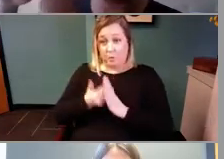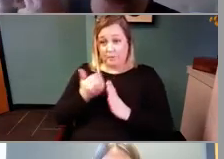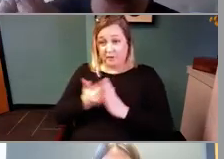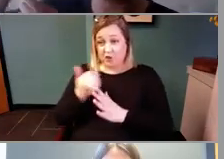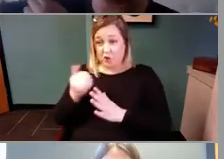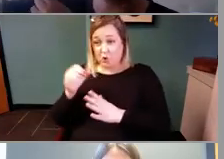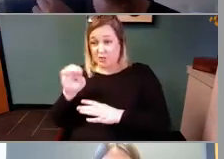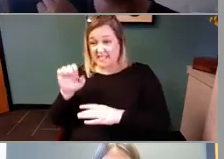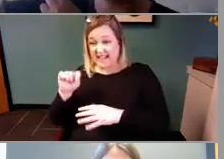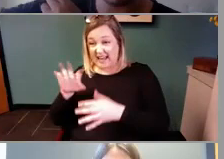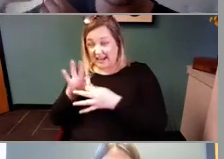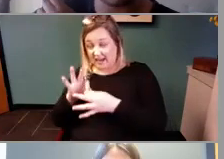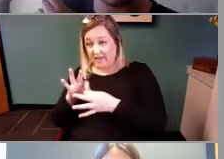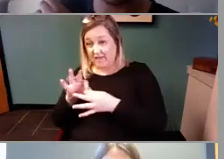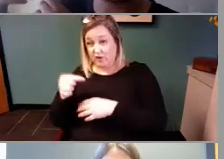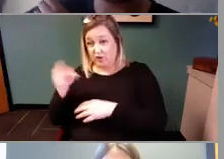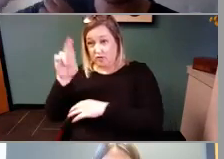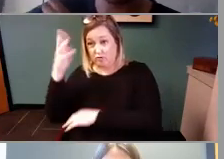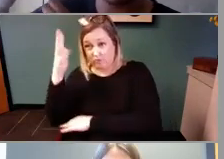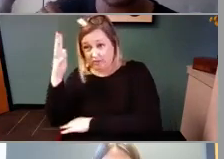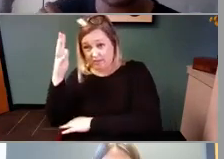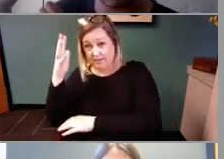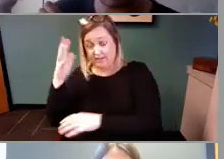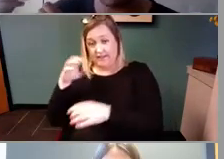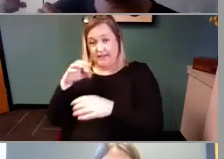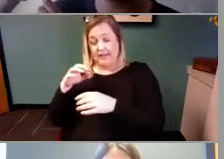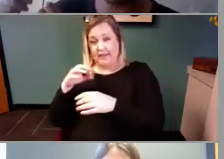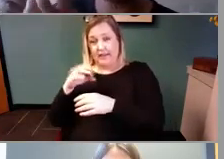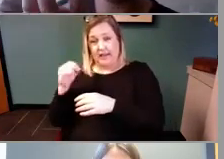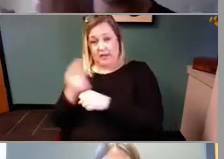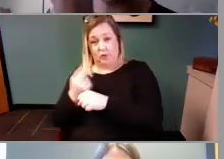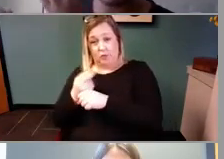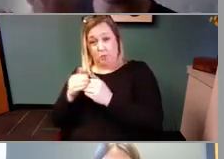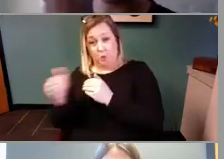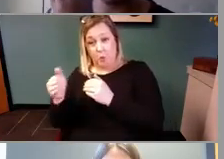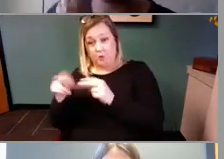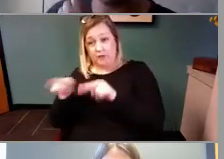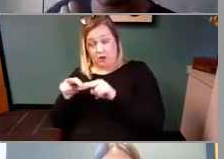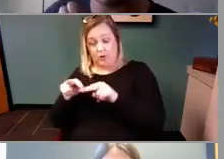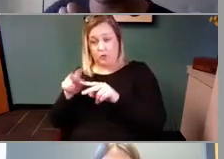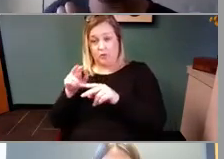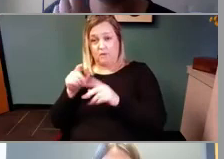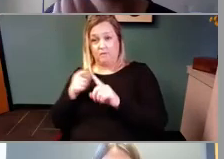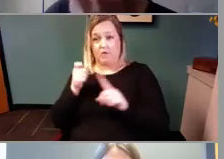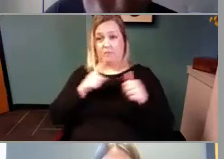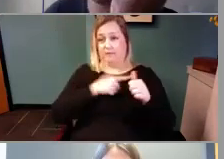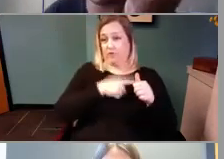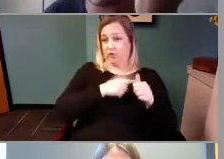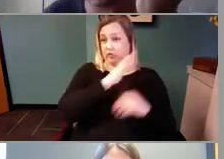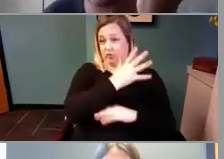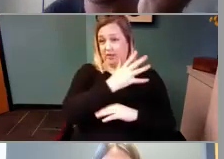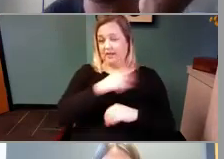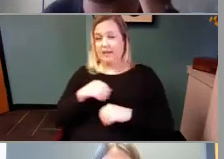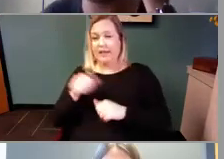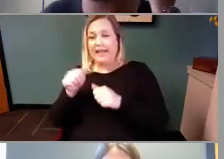in the order of the old set of post values that the original tree gave you, then each of those nodes would, each of